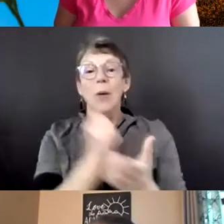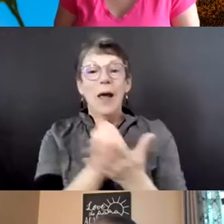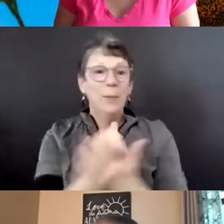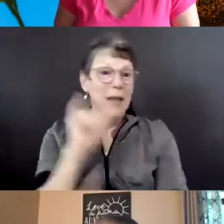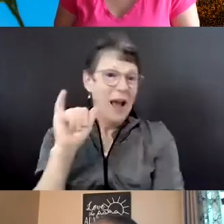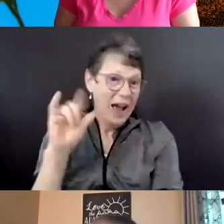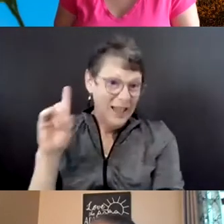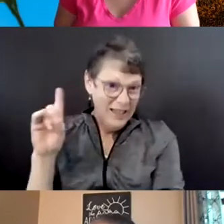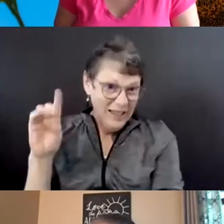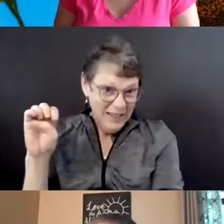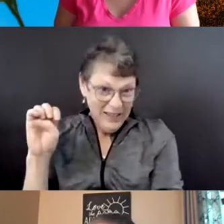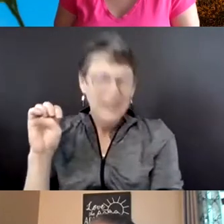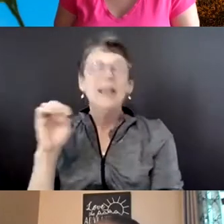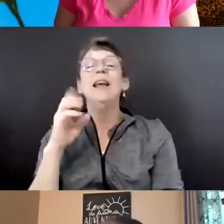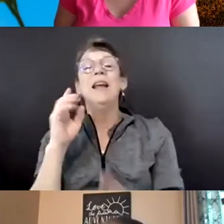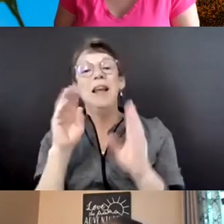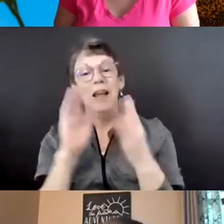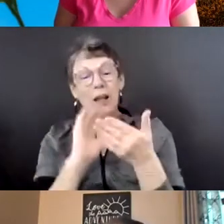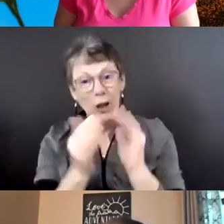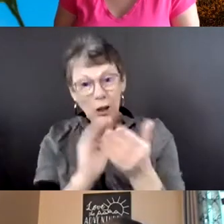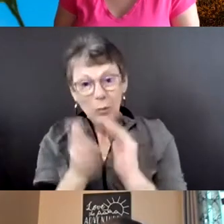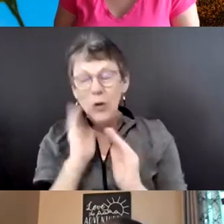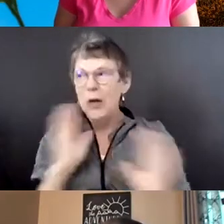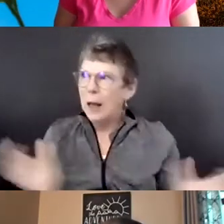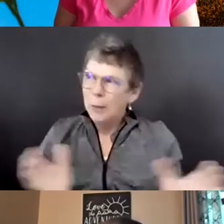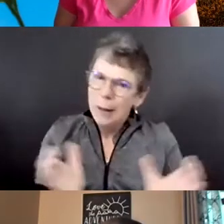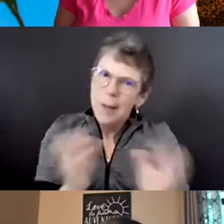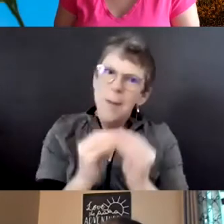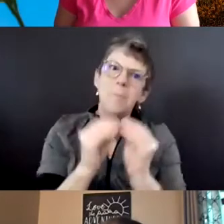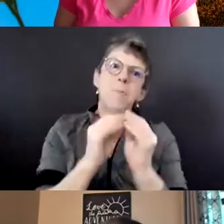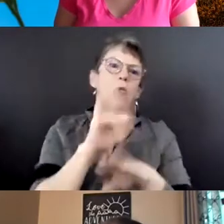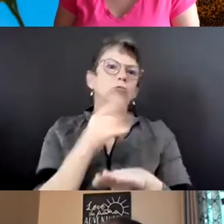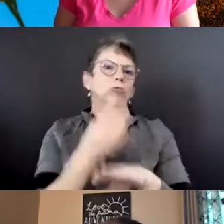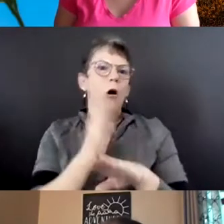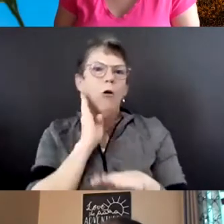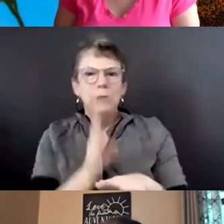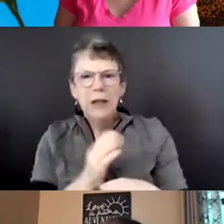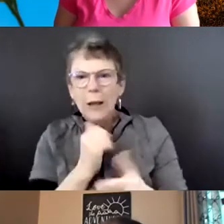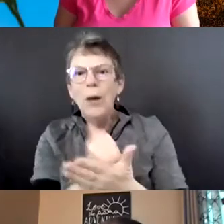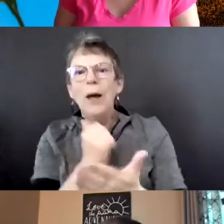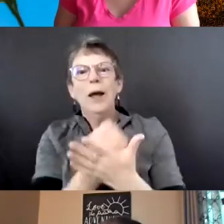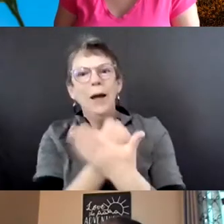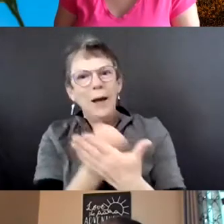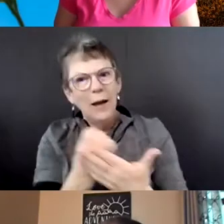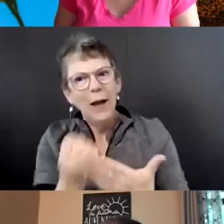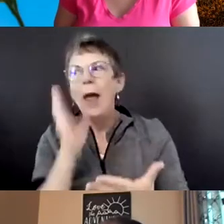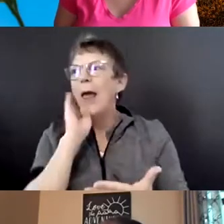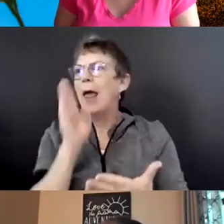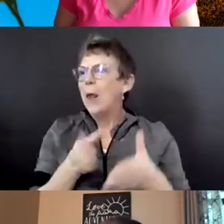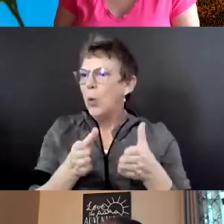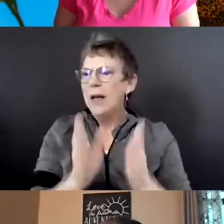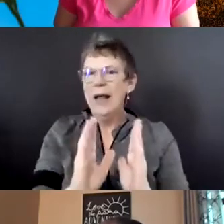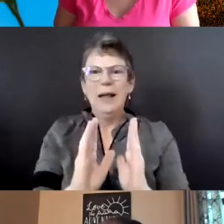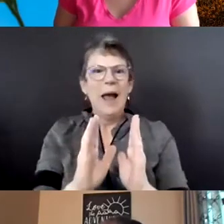also create jobs. It would be a boost for our economy. It would provide access to affordable health care for